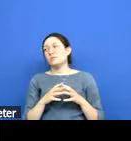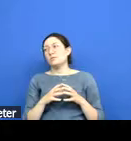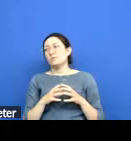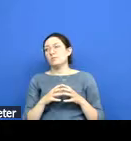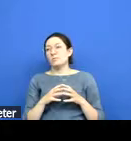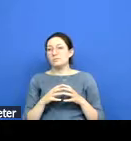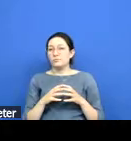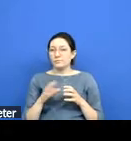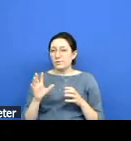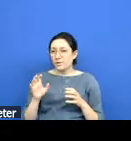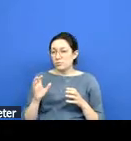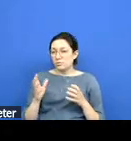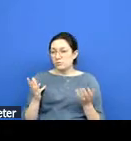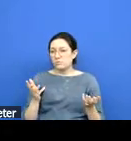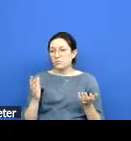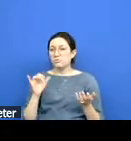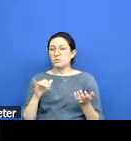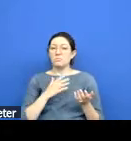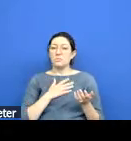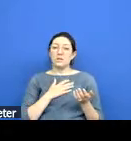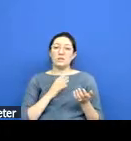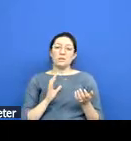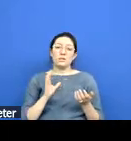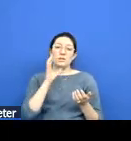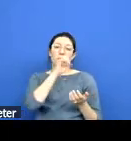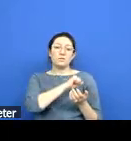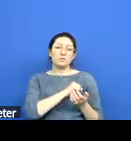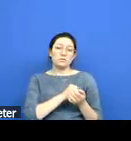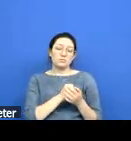500-ish. That'd be a guess.